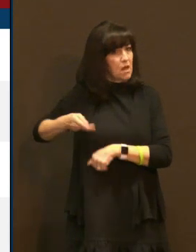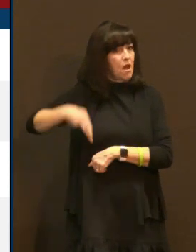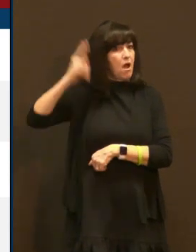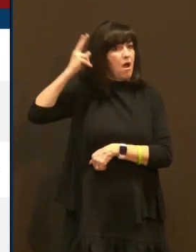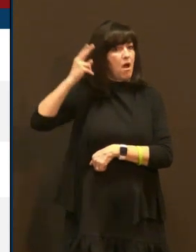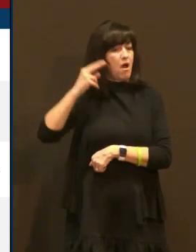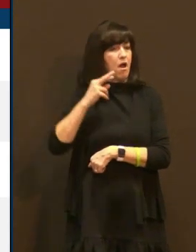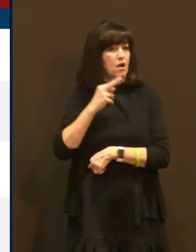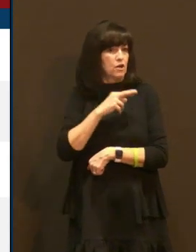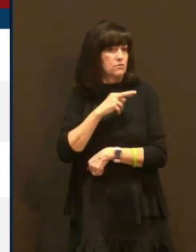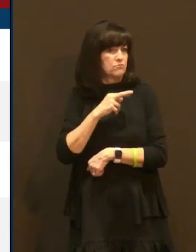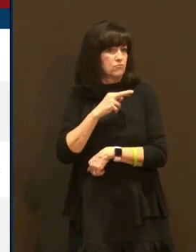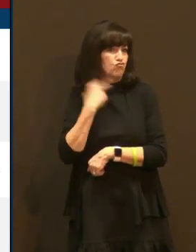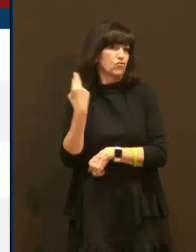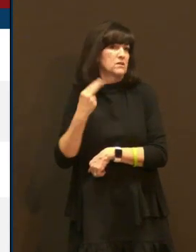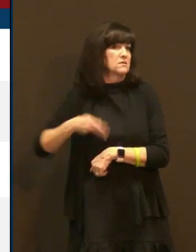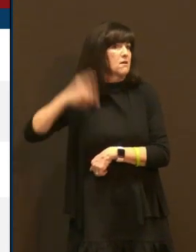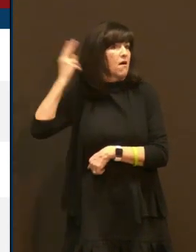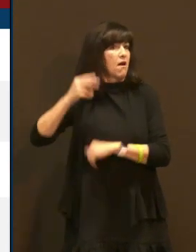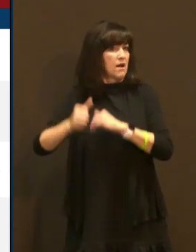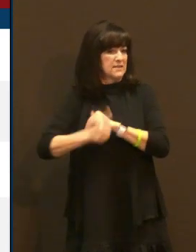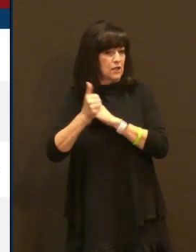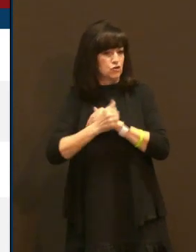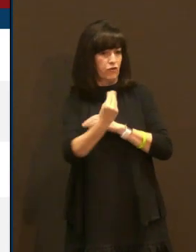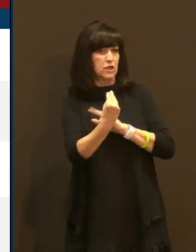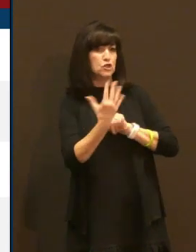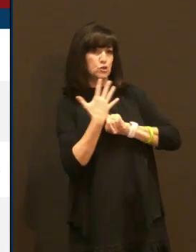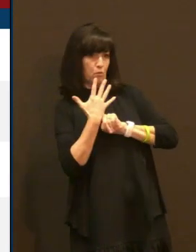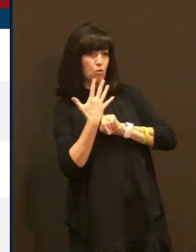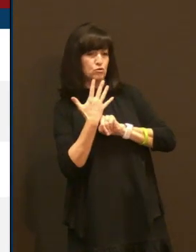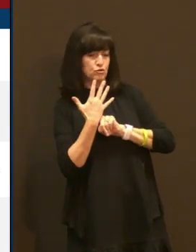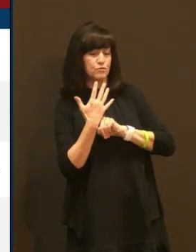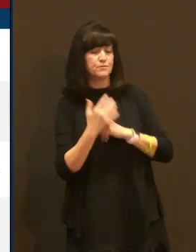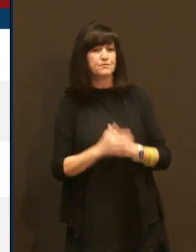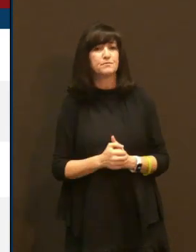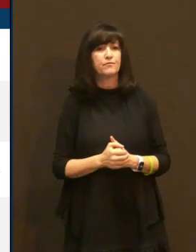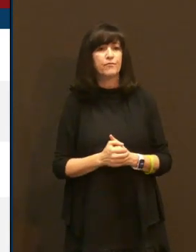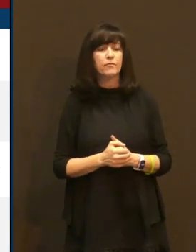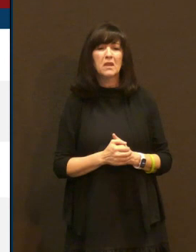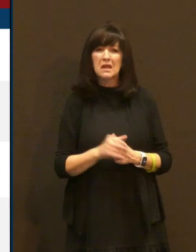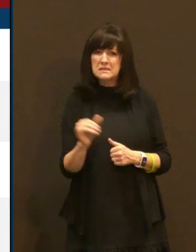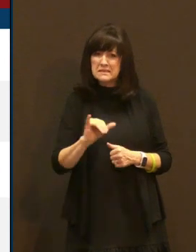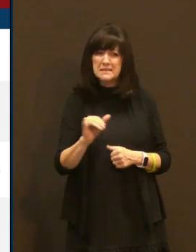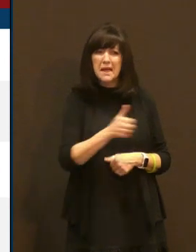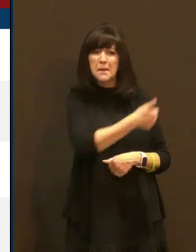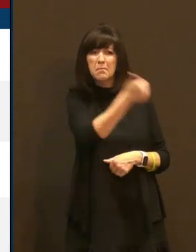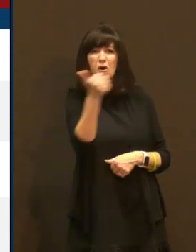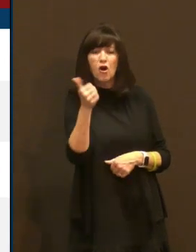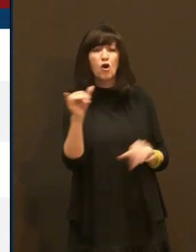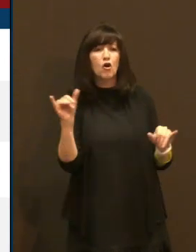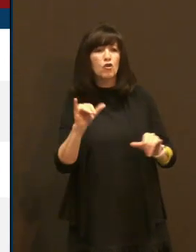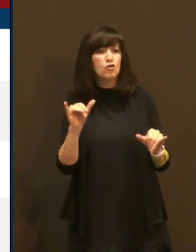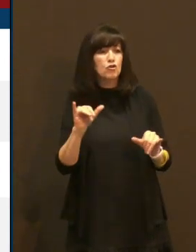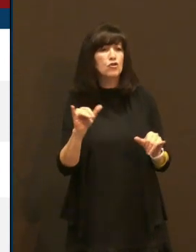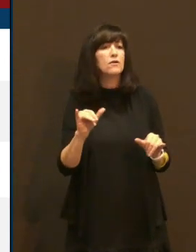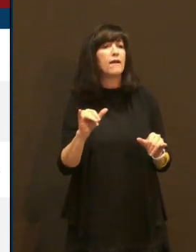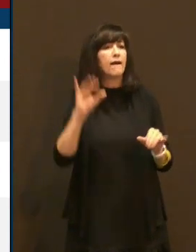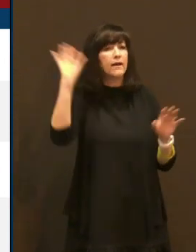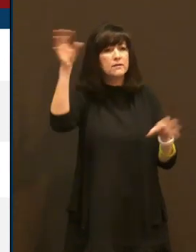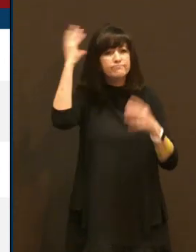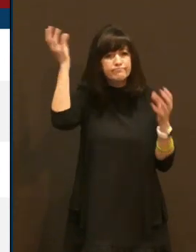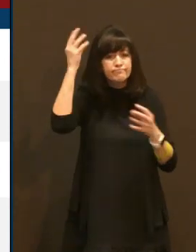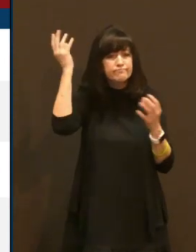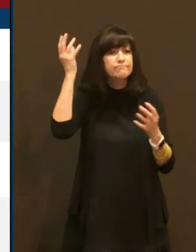exposure. But also at high risk for exposure are other healthcare workers, first responders, such as fire, police,